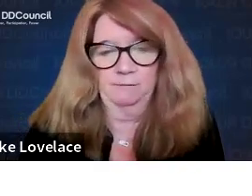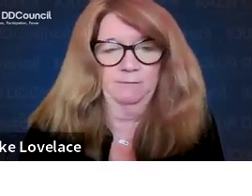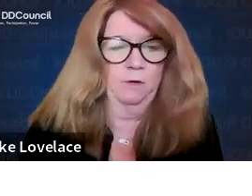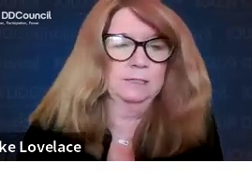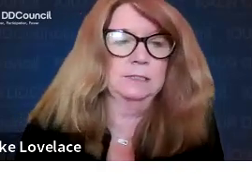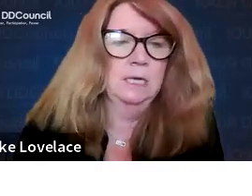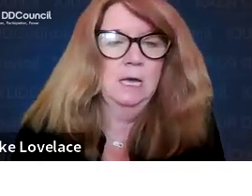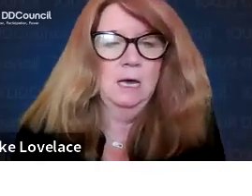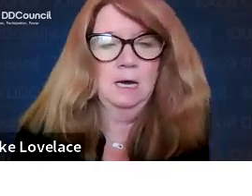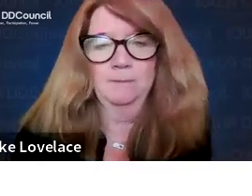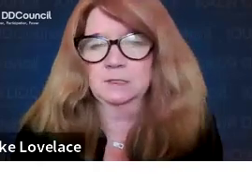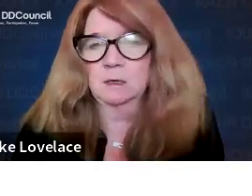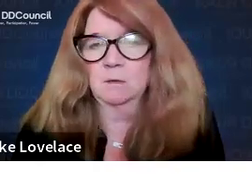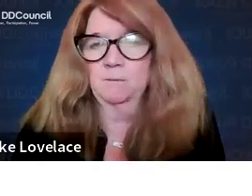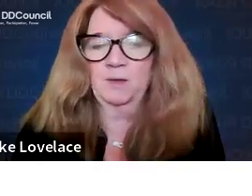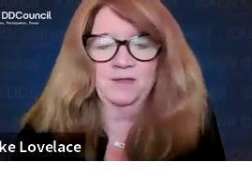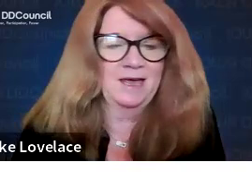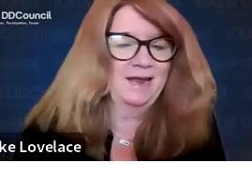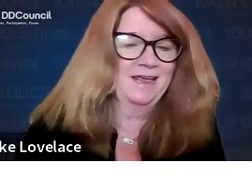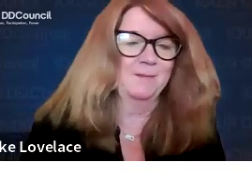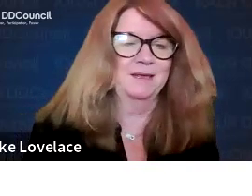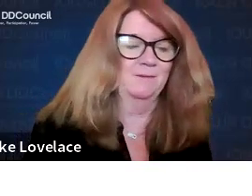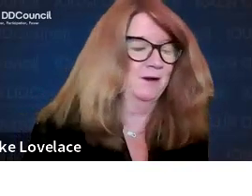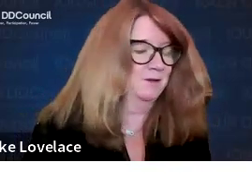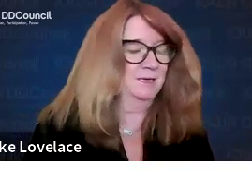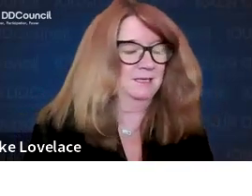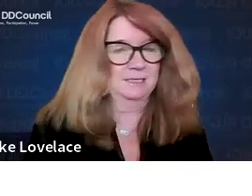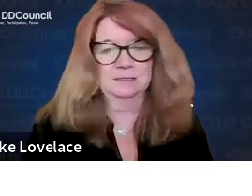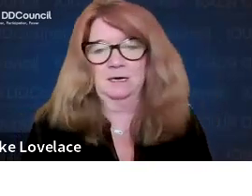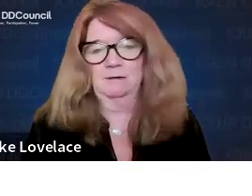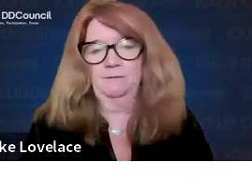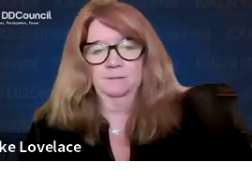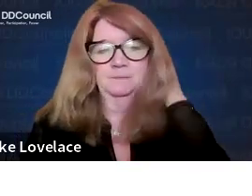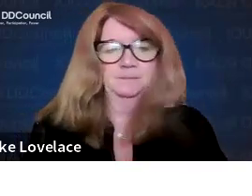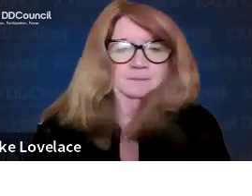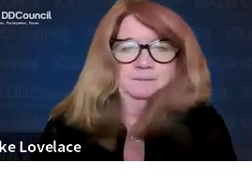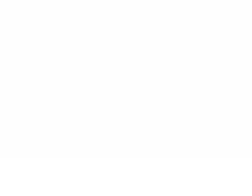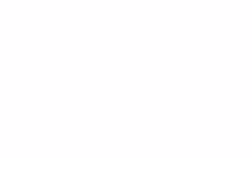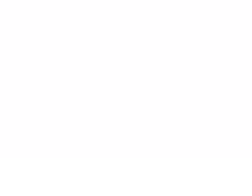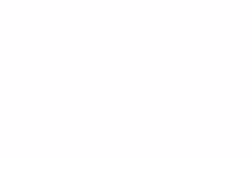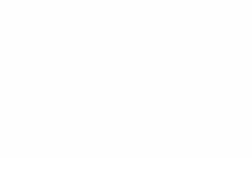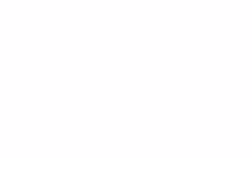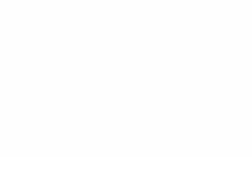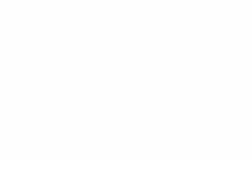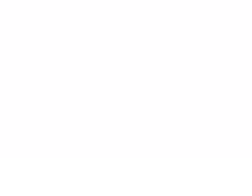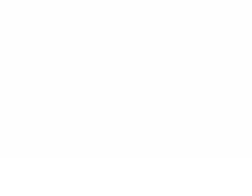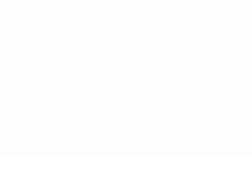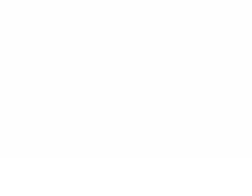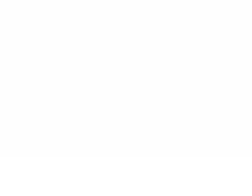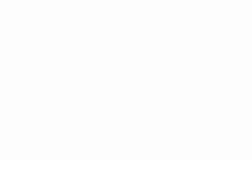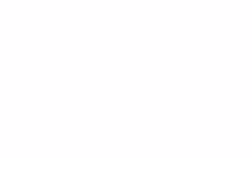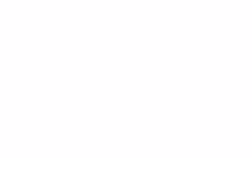to hear her lovely voice. So with that, Amy, why don't you kick us off? Thanks, Brooke.